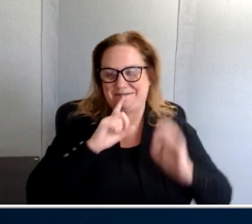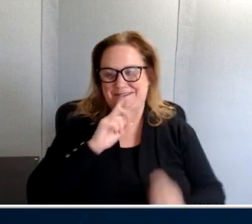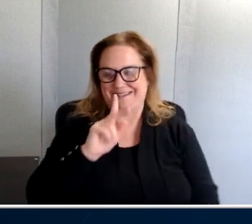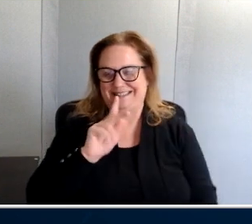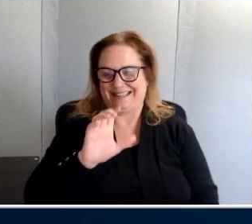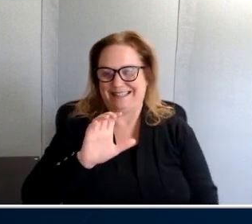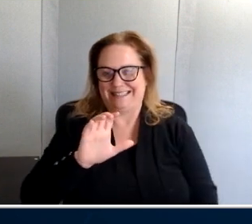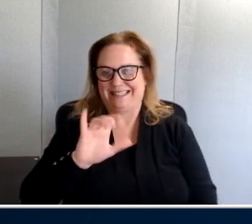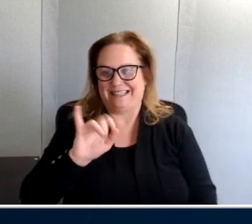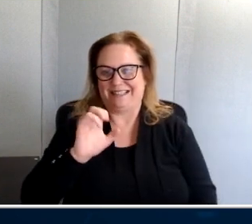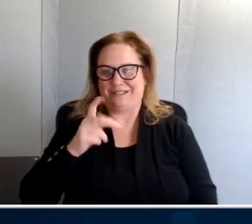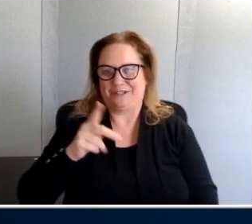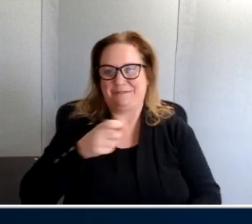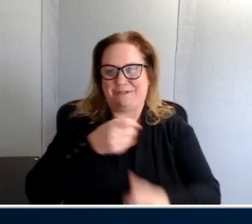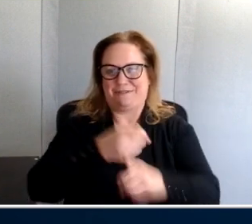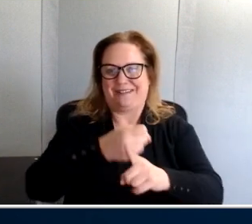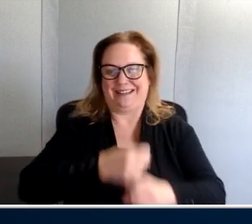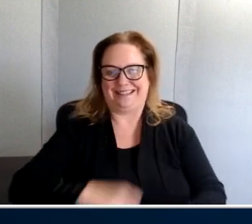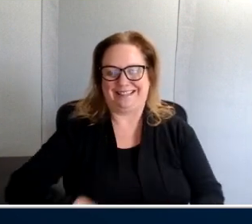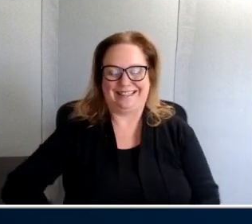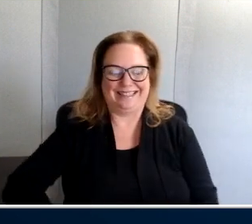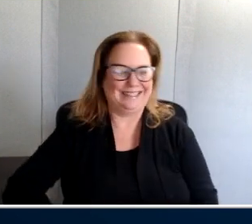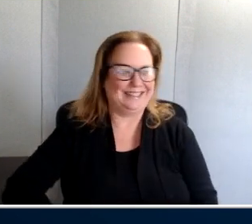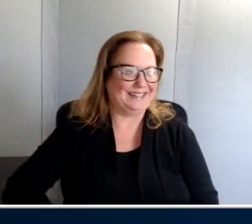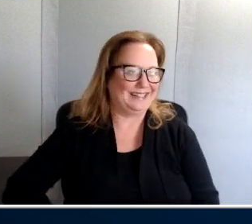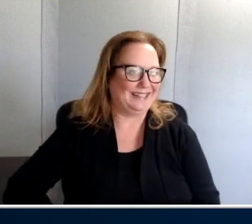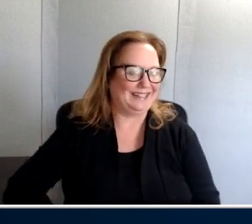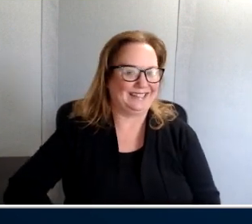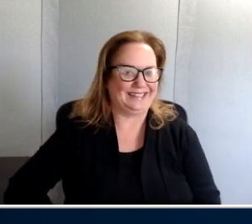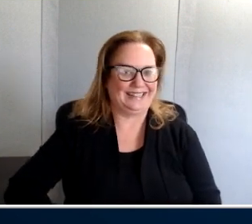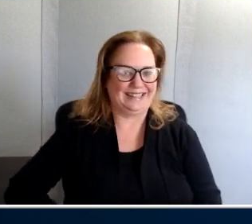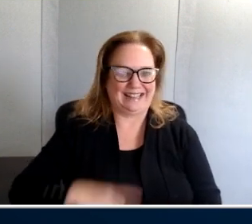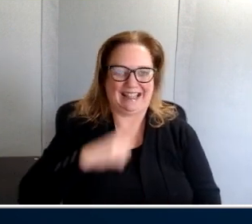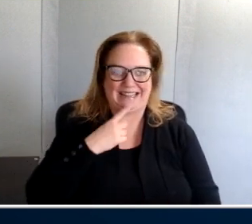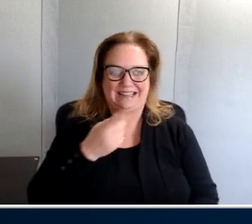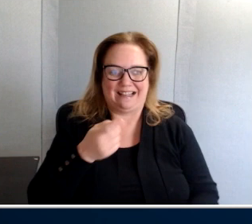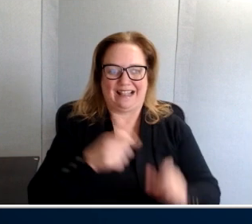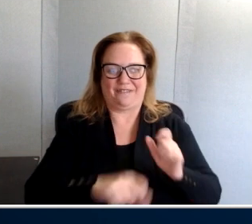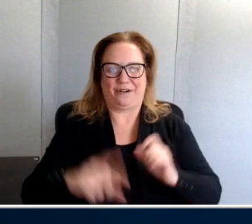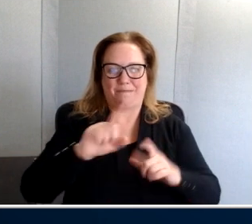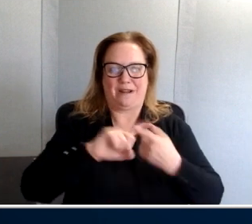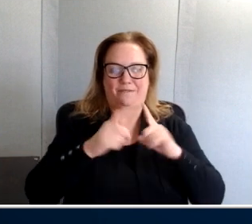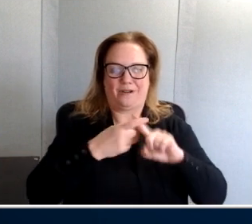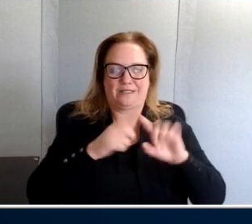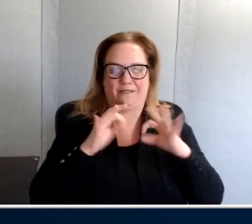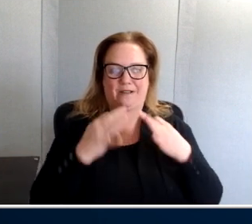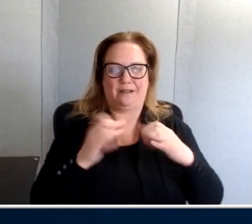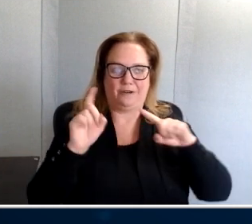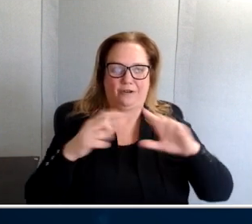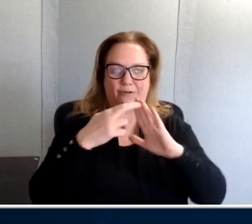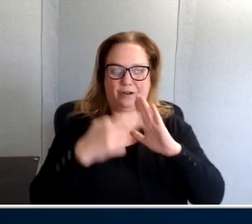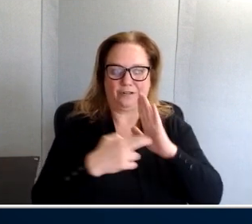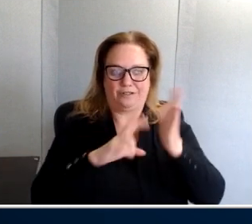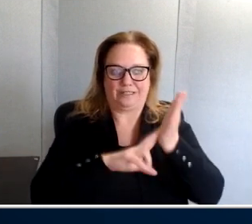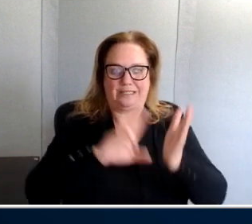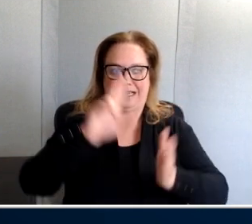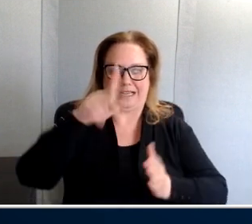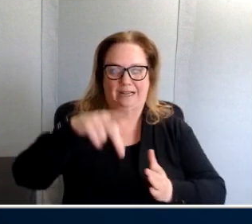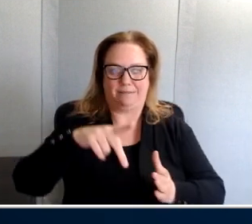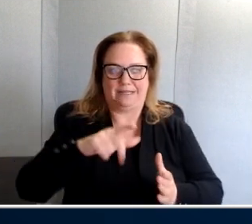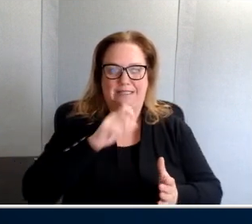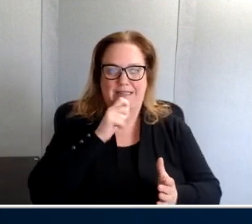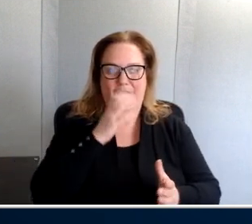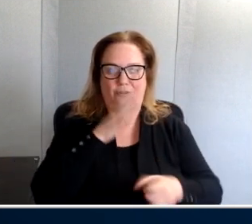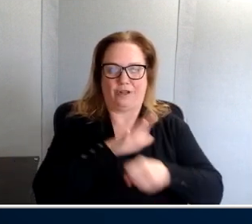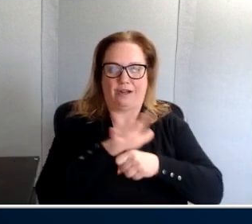It's the Jeep effect. I'm telling you. Yeah. It is. Yeah. I tell everybody. I tell all my friends. I said you need to go to the registry and sign up. It's not good enough